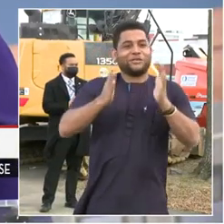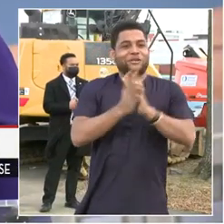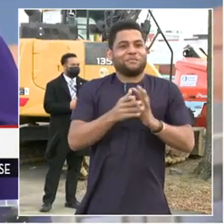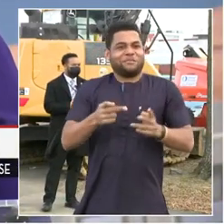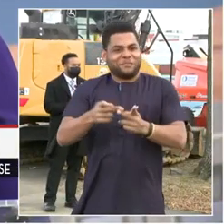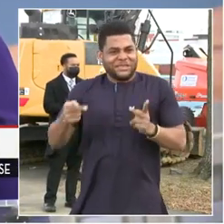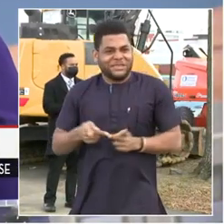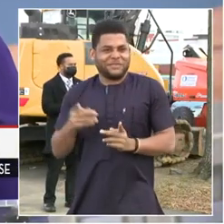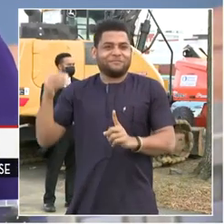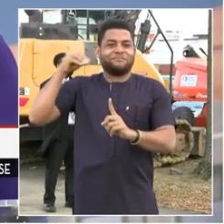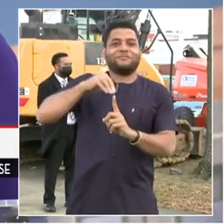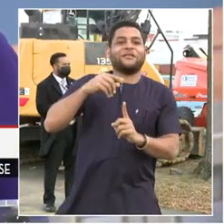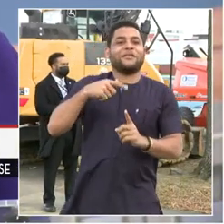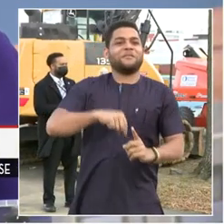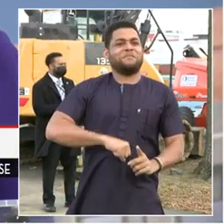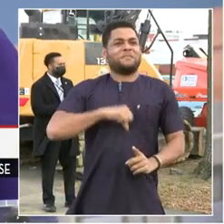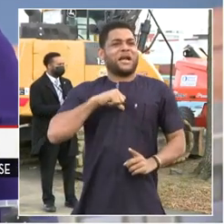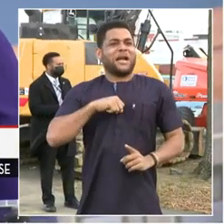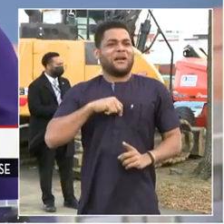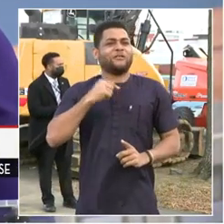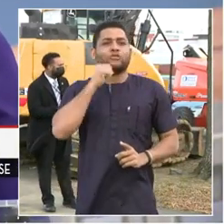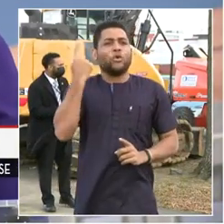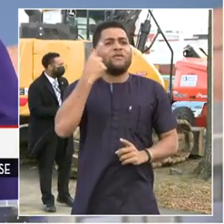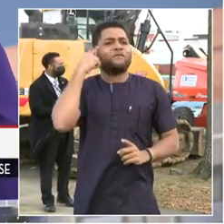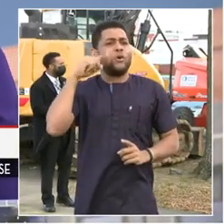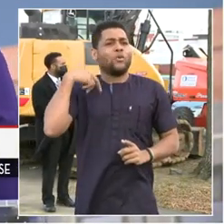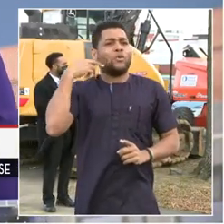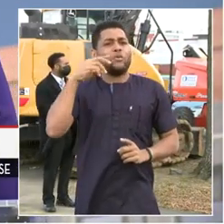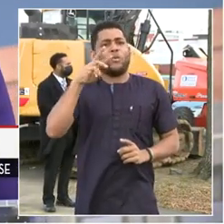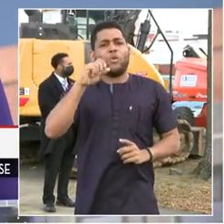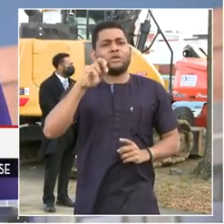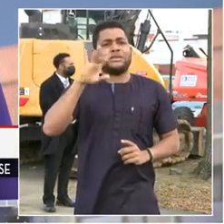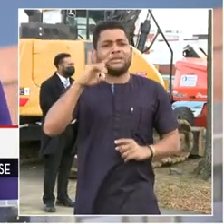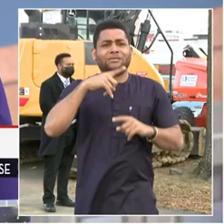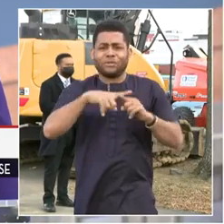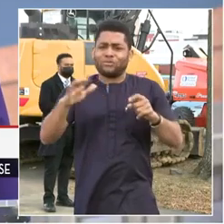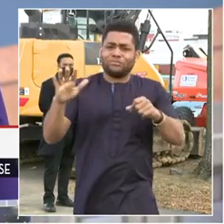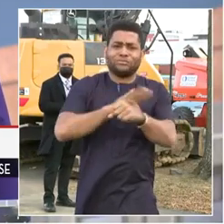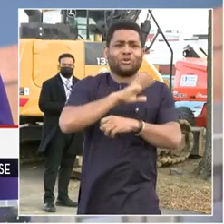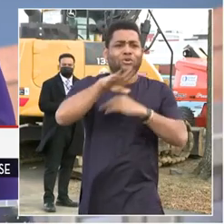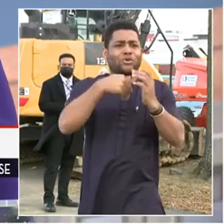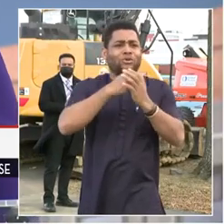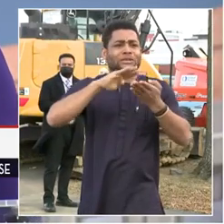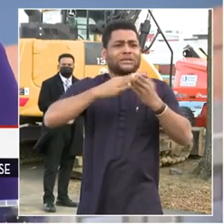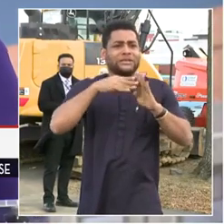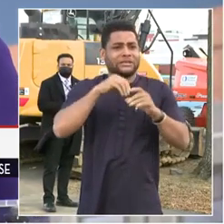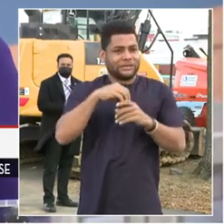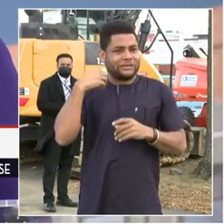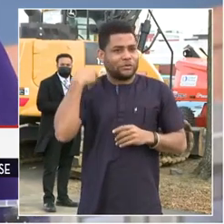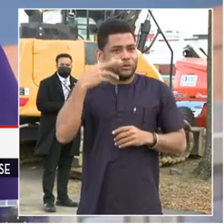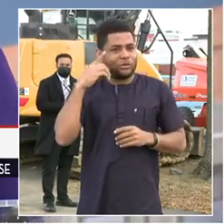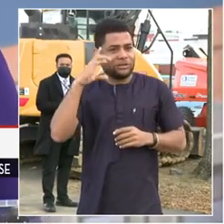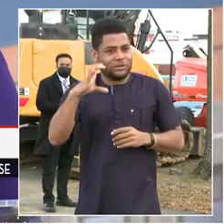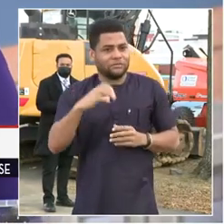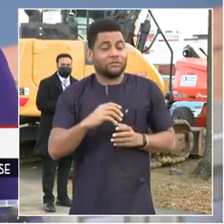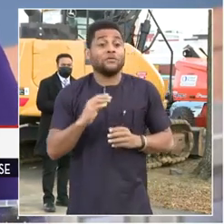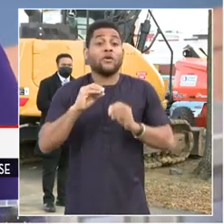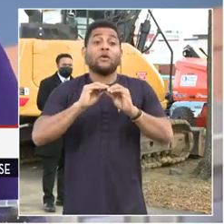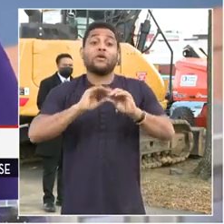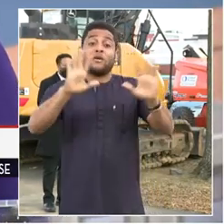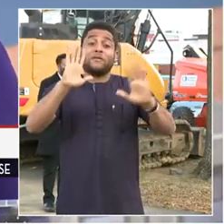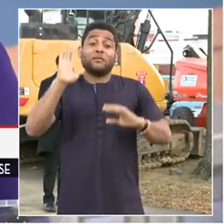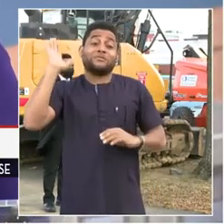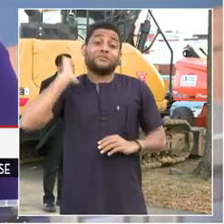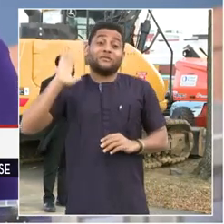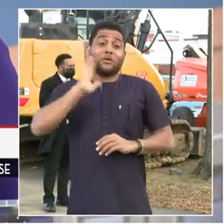entire city. And let's be clear, this is not just a transition from our older hospital.